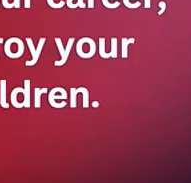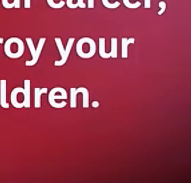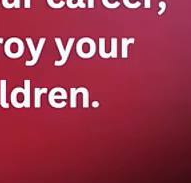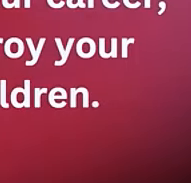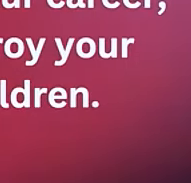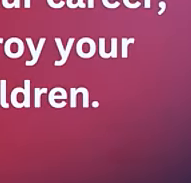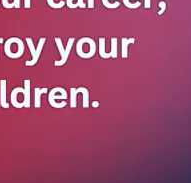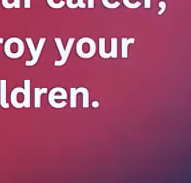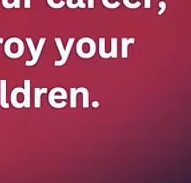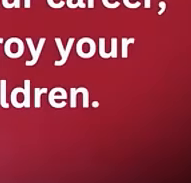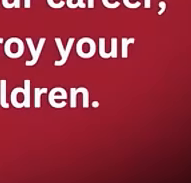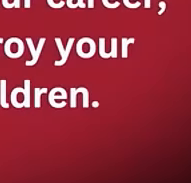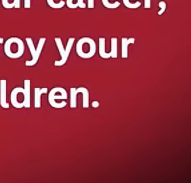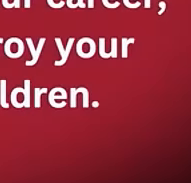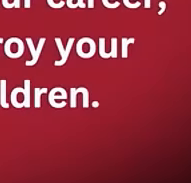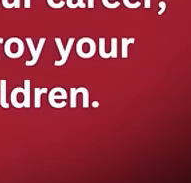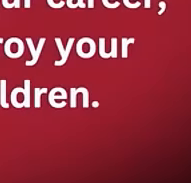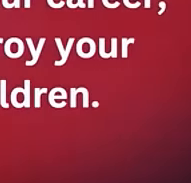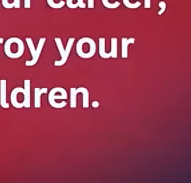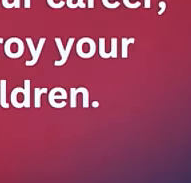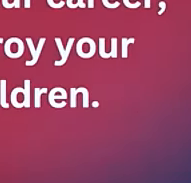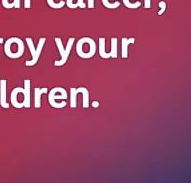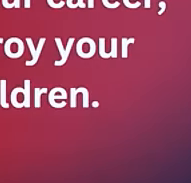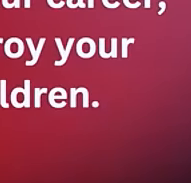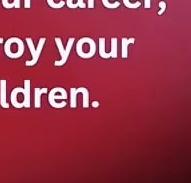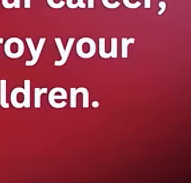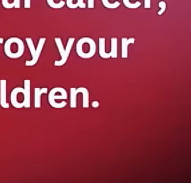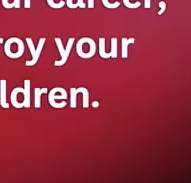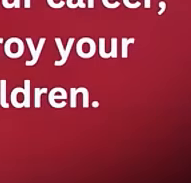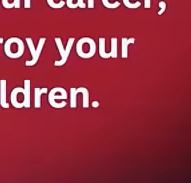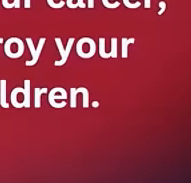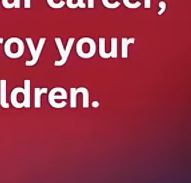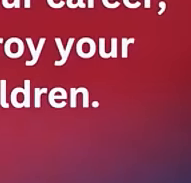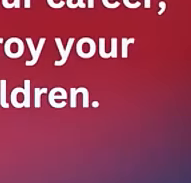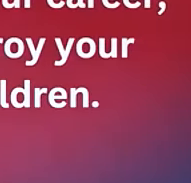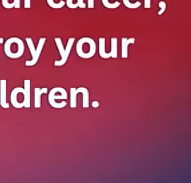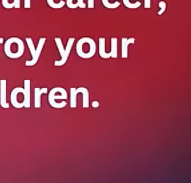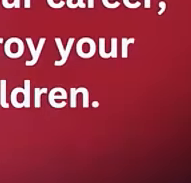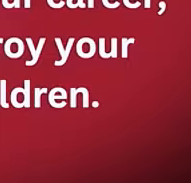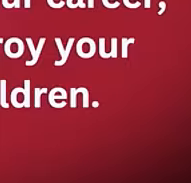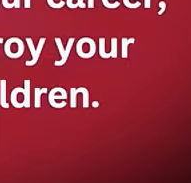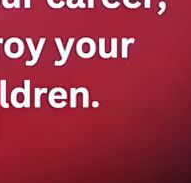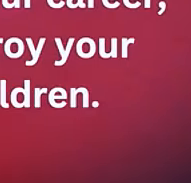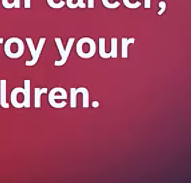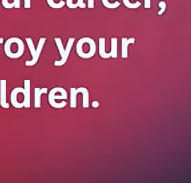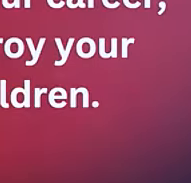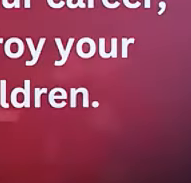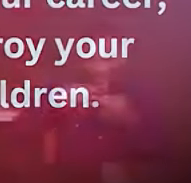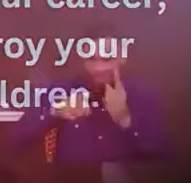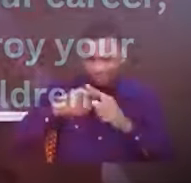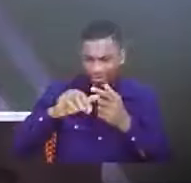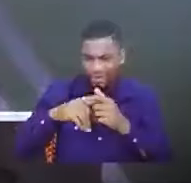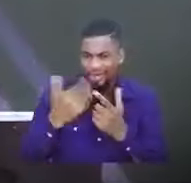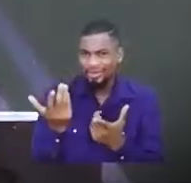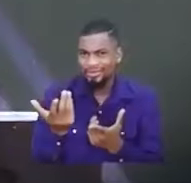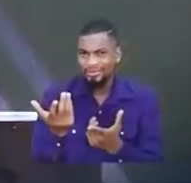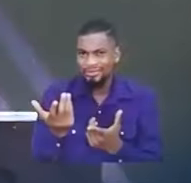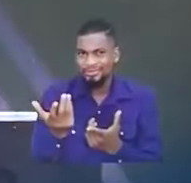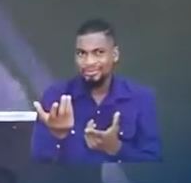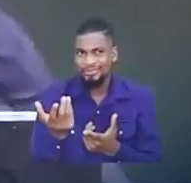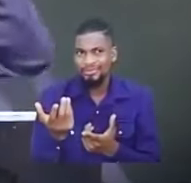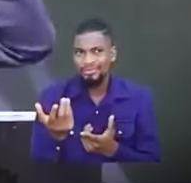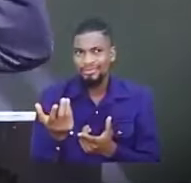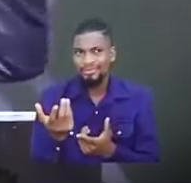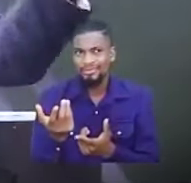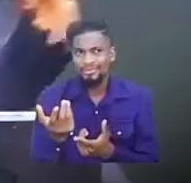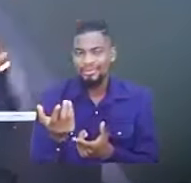a distraction to you. So, how do we choose a friend? I have said that we